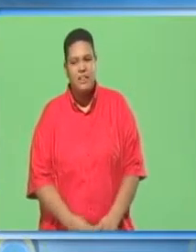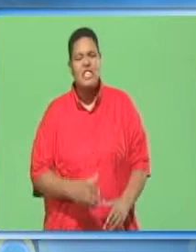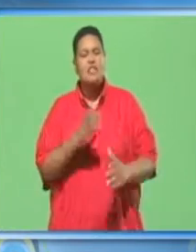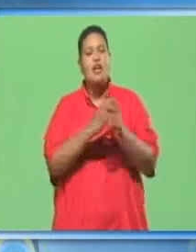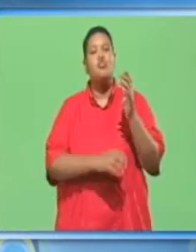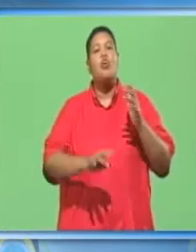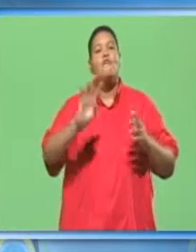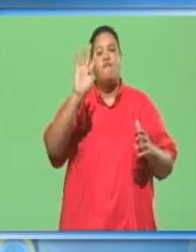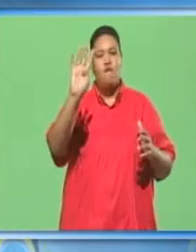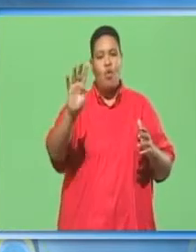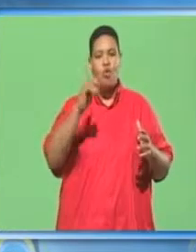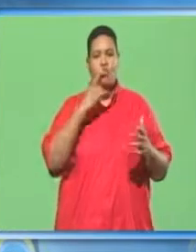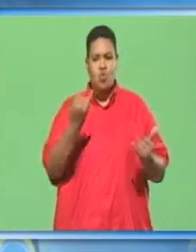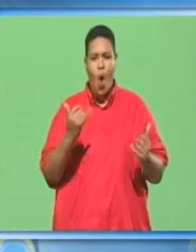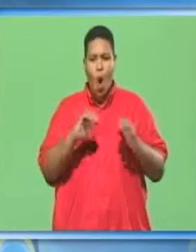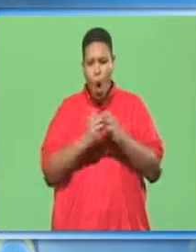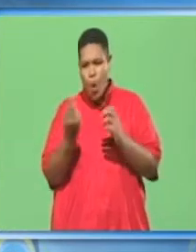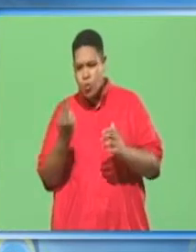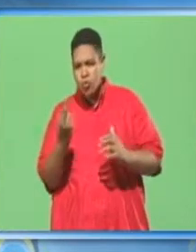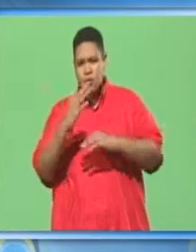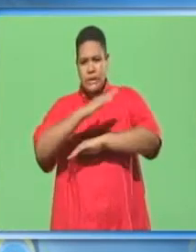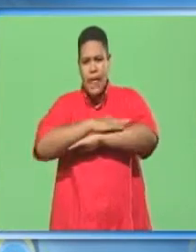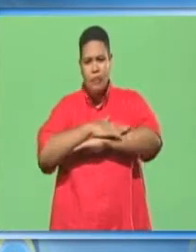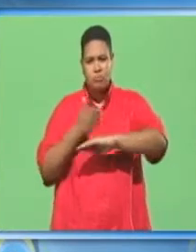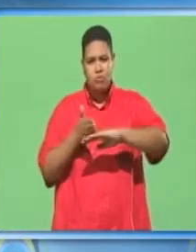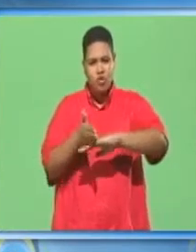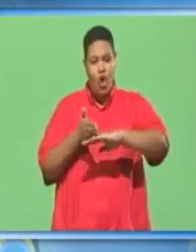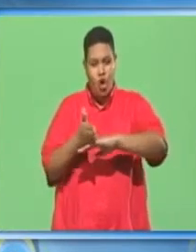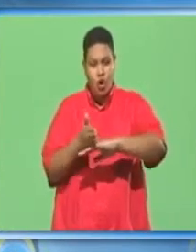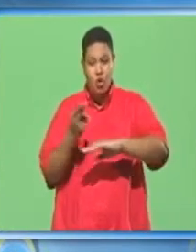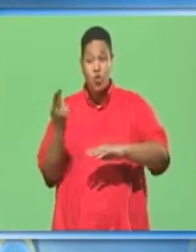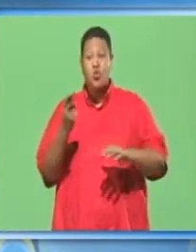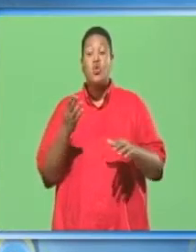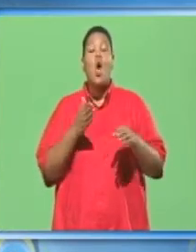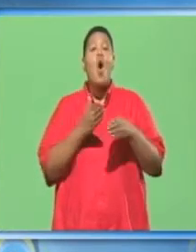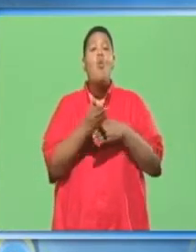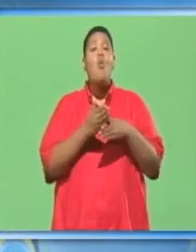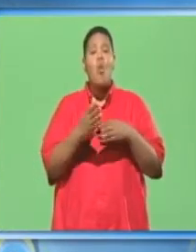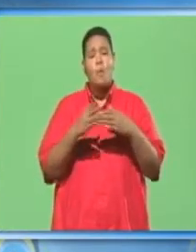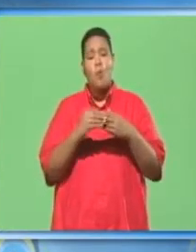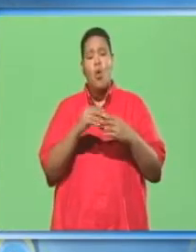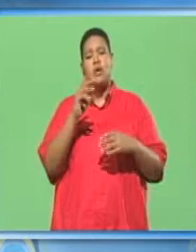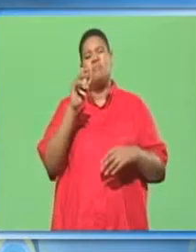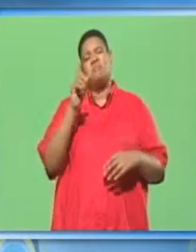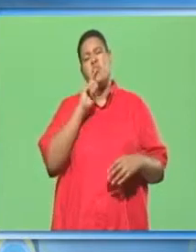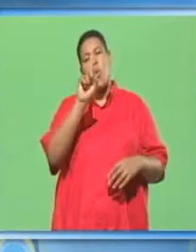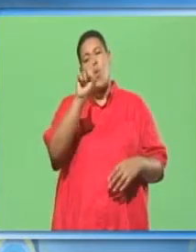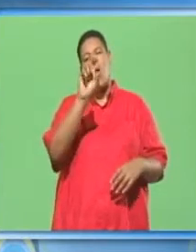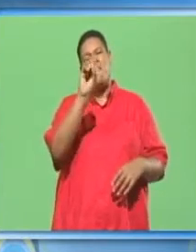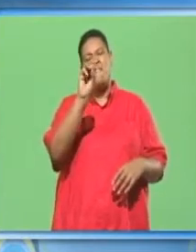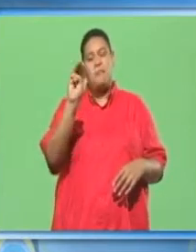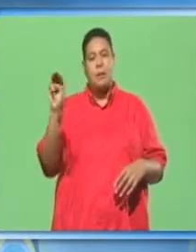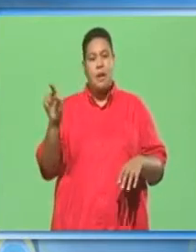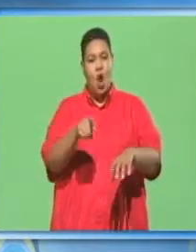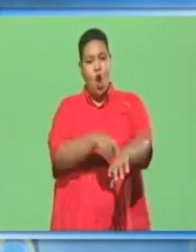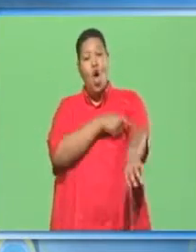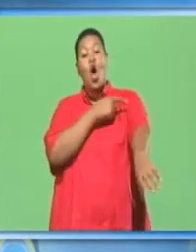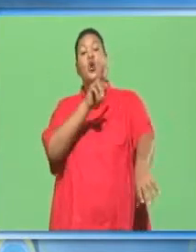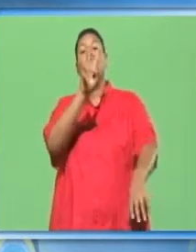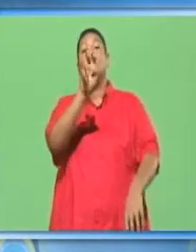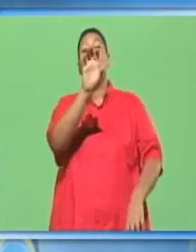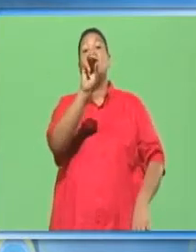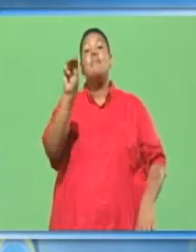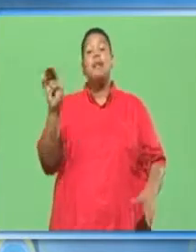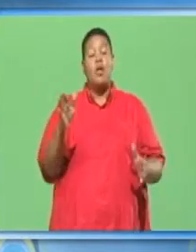Section 4. Practical applications. Using a wooden board of dimensions 150 millimeter long, 250